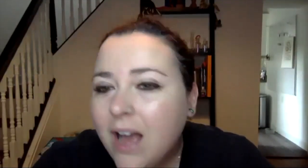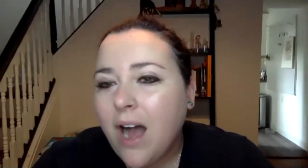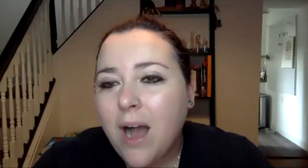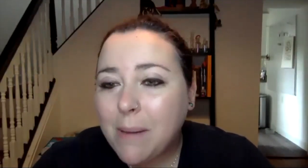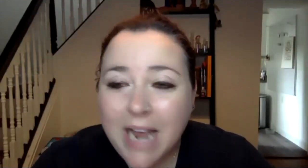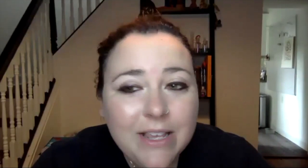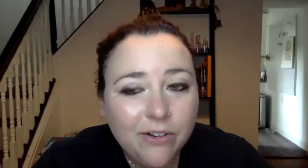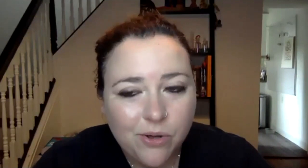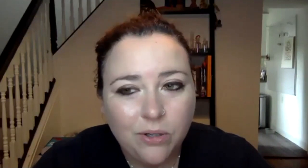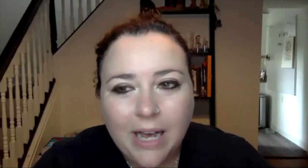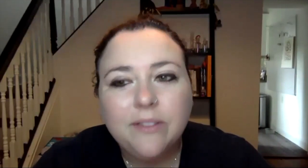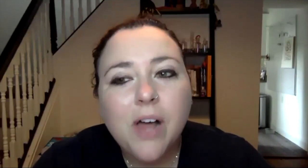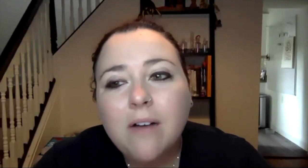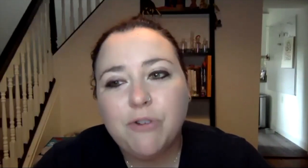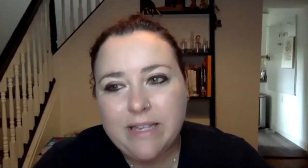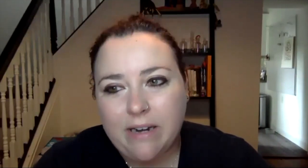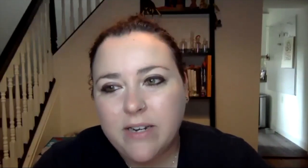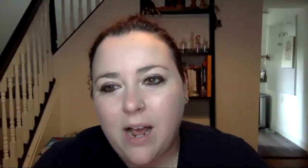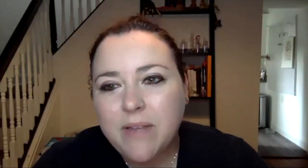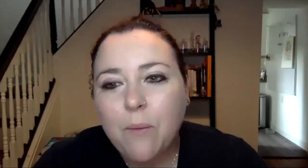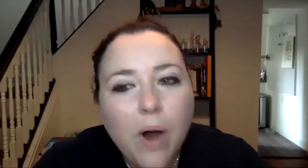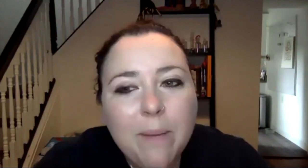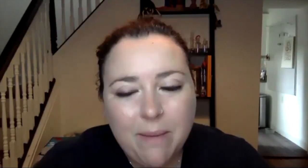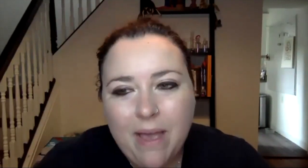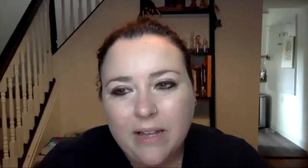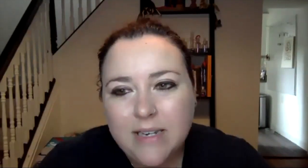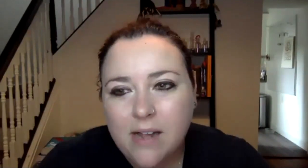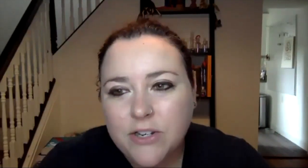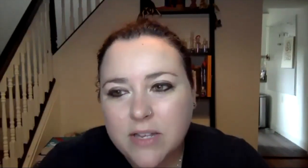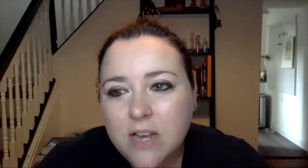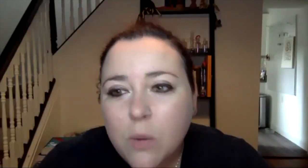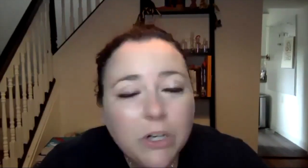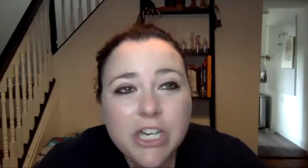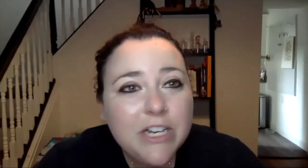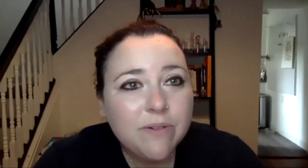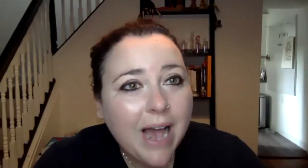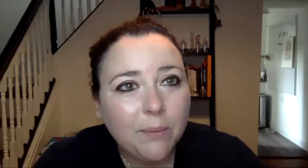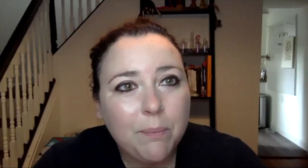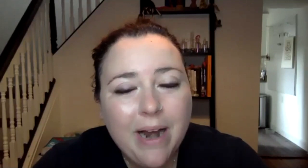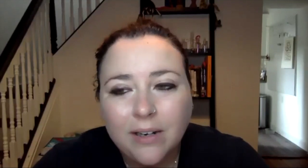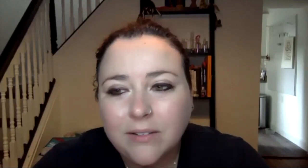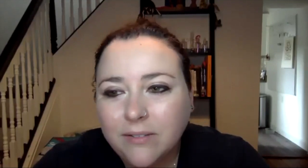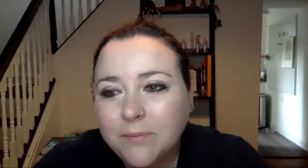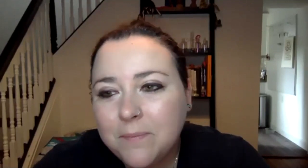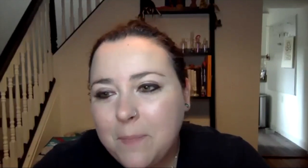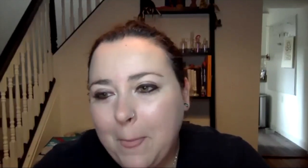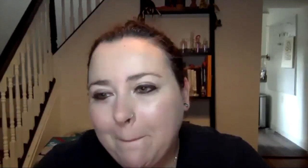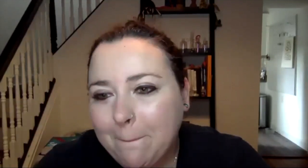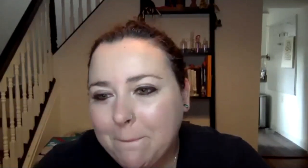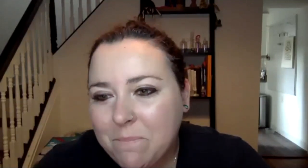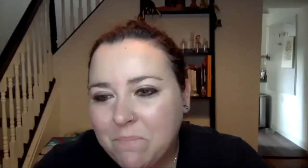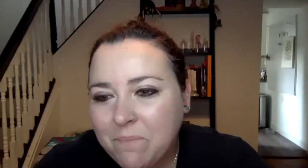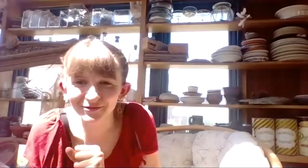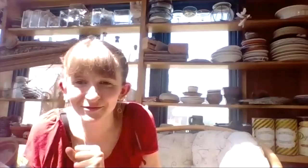Katie. I'm 10 years old. I love Triceratops. I want to be a paleontologist. What should I do now to prepare?